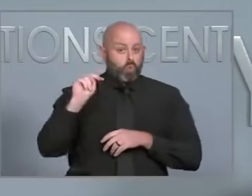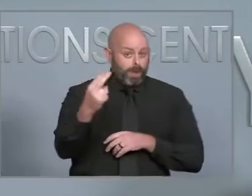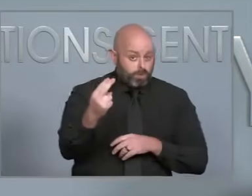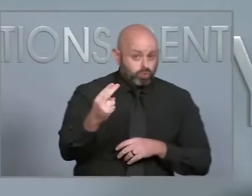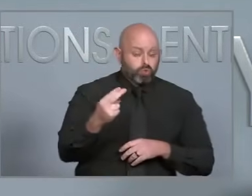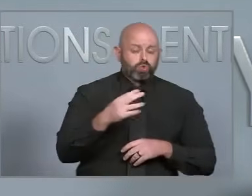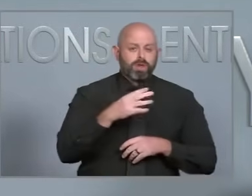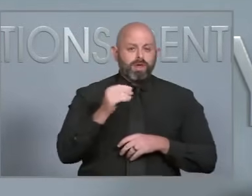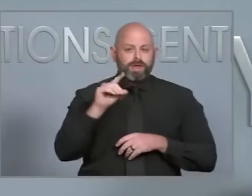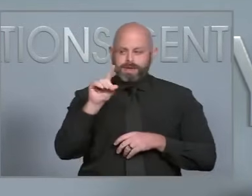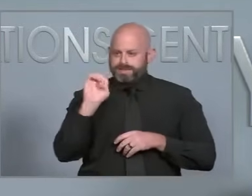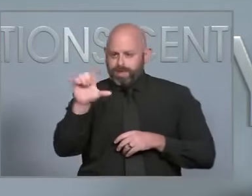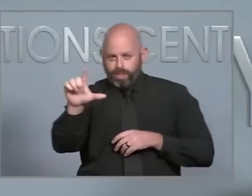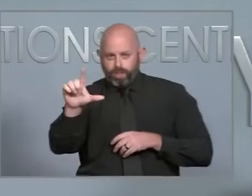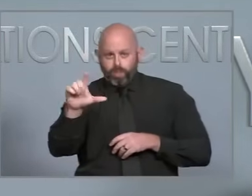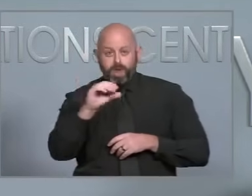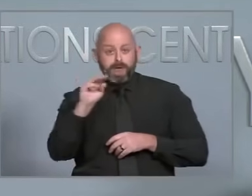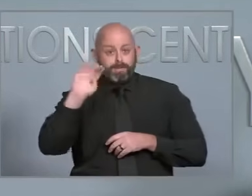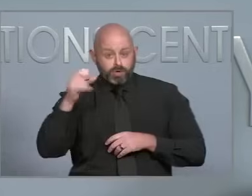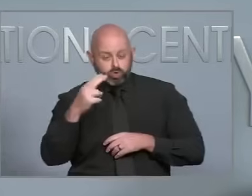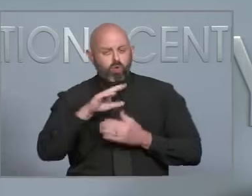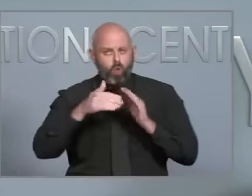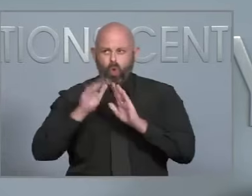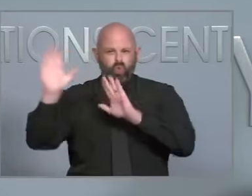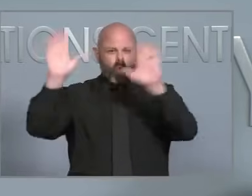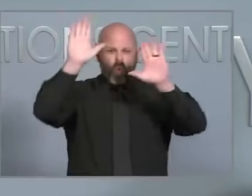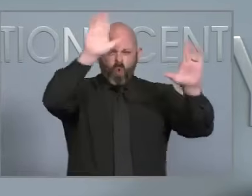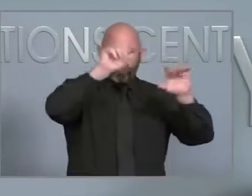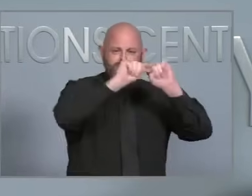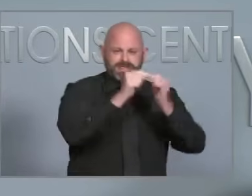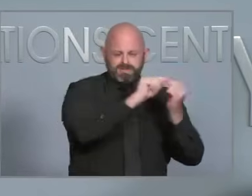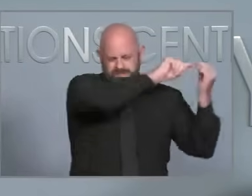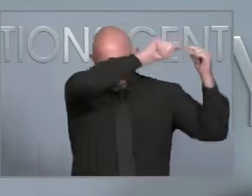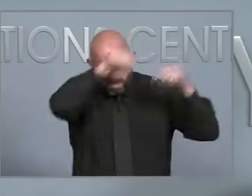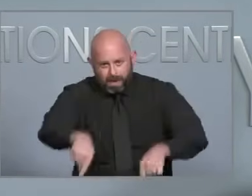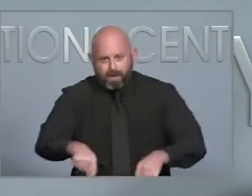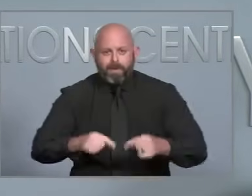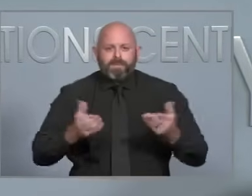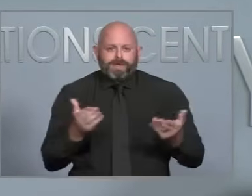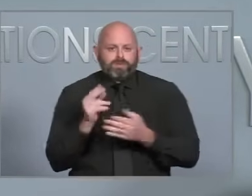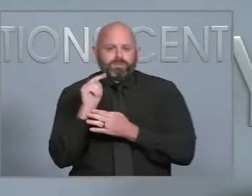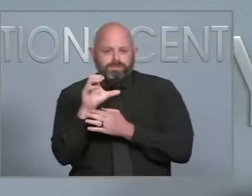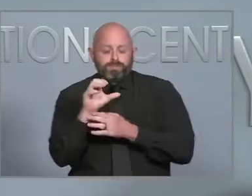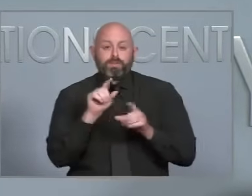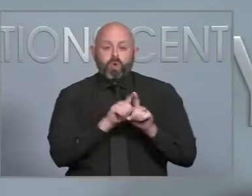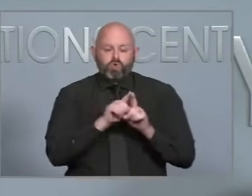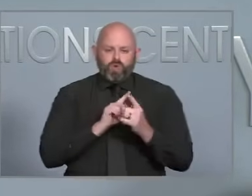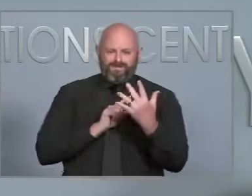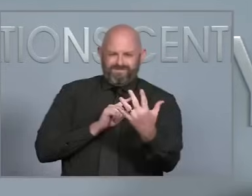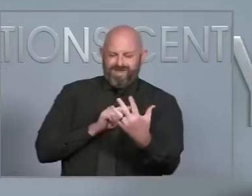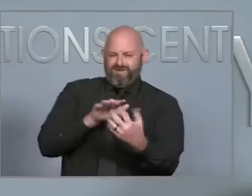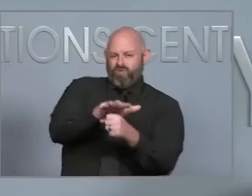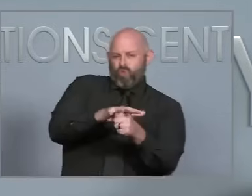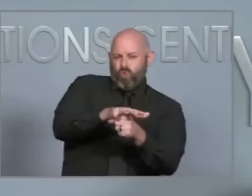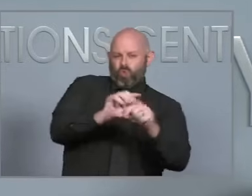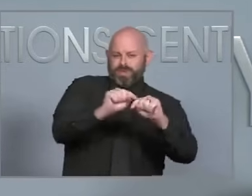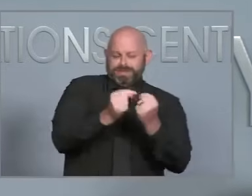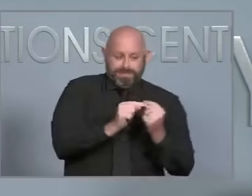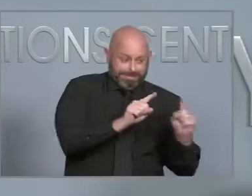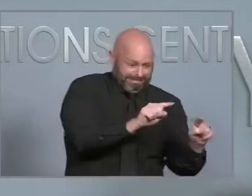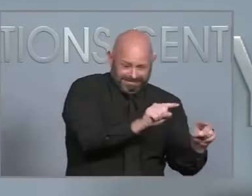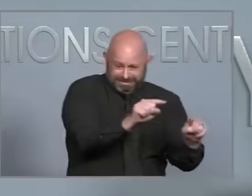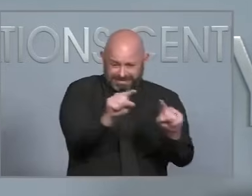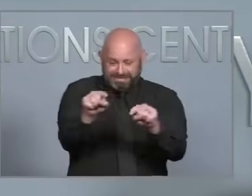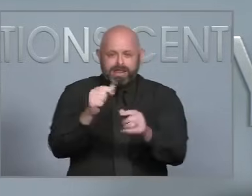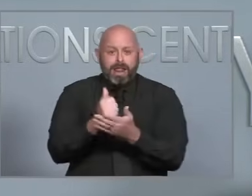Hampshire, Delaware, and Michigan. This is in addition to 5 urban search and rescue teams deployed to assist with any